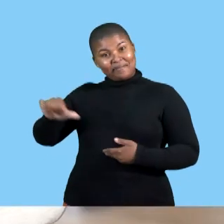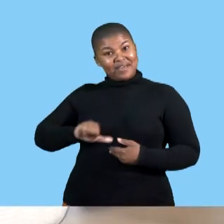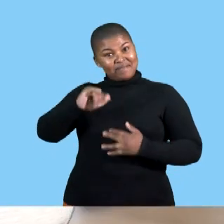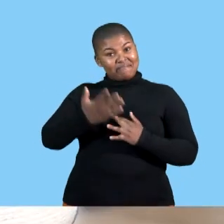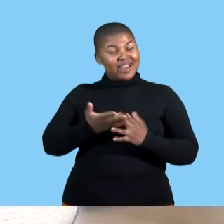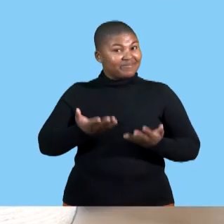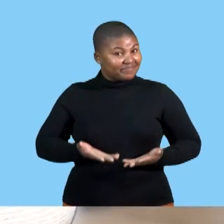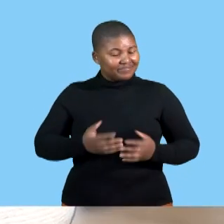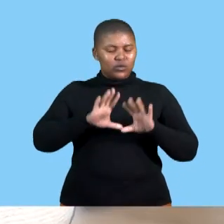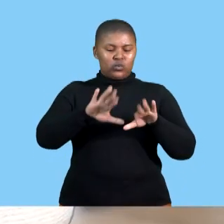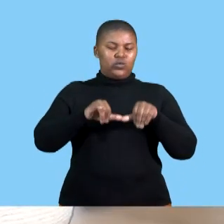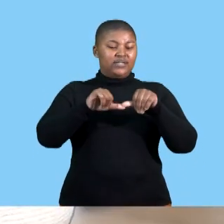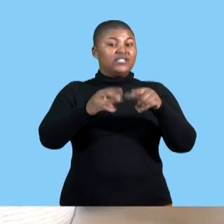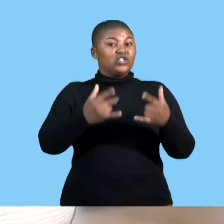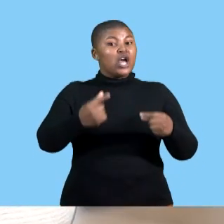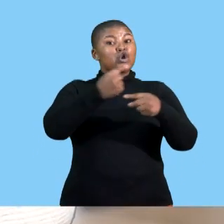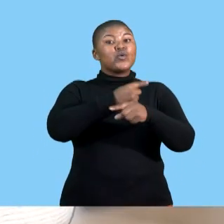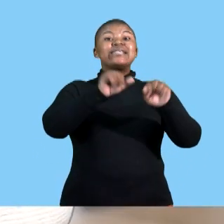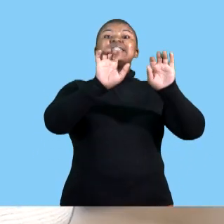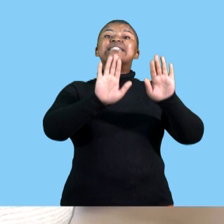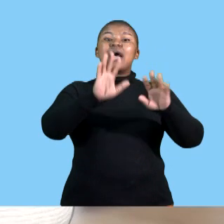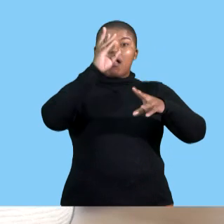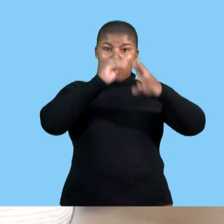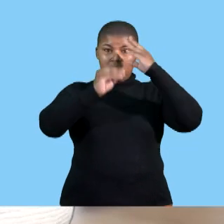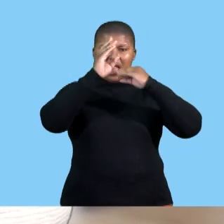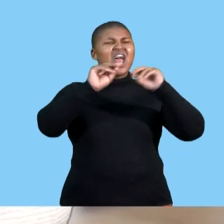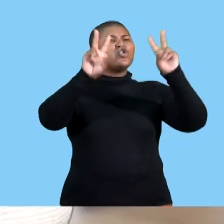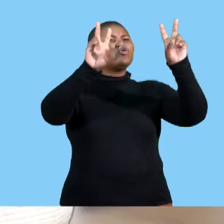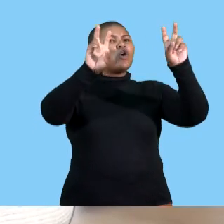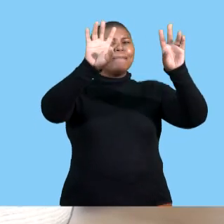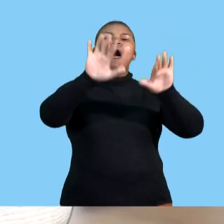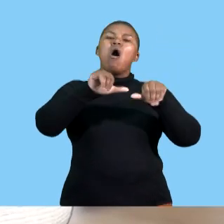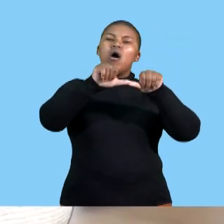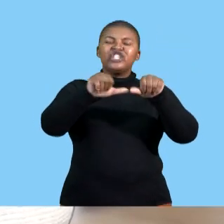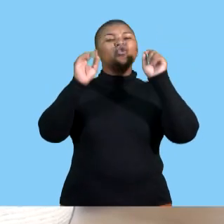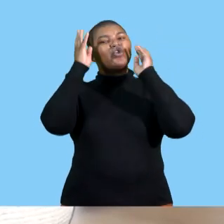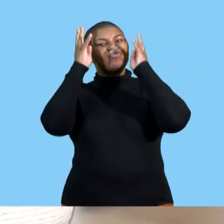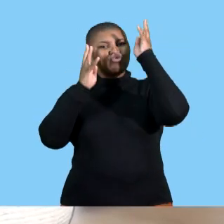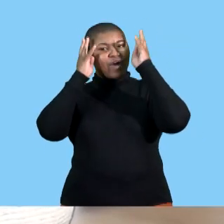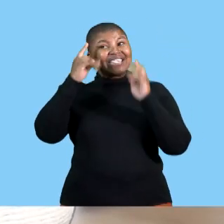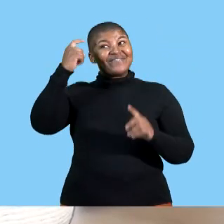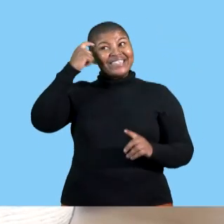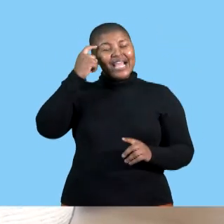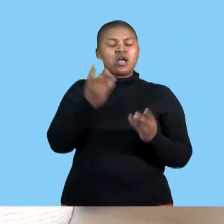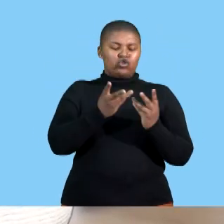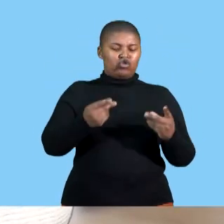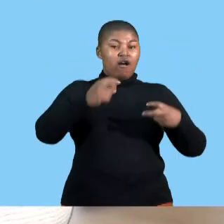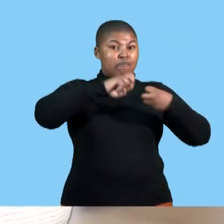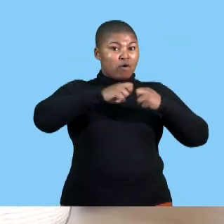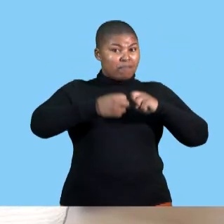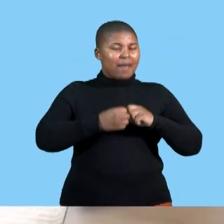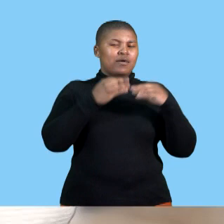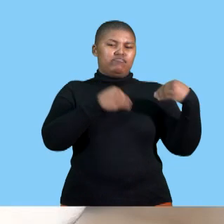Welcome back from an ad break. We will continue with our grade 10 lesson under the topic, the use of creative thinking to solve